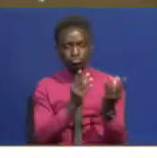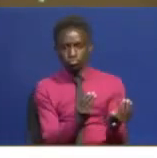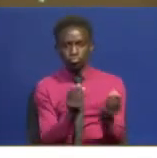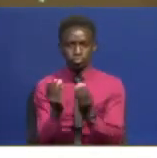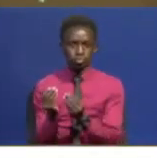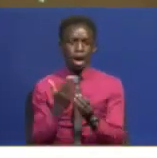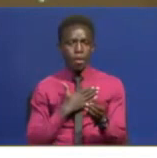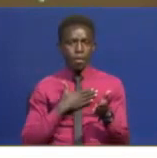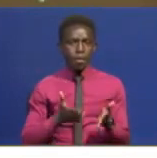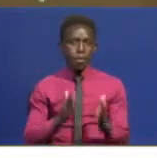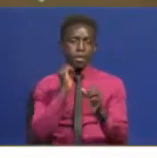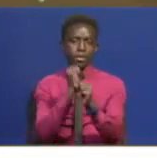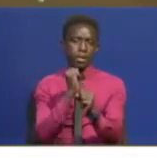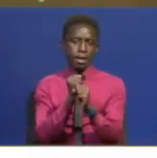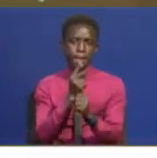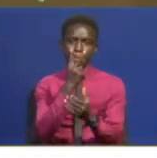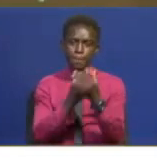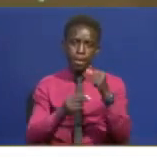the way we operate, both internally